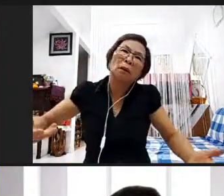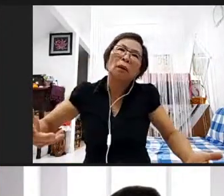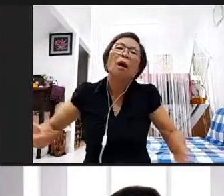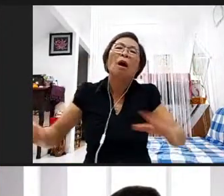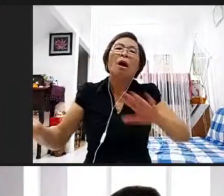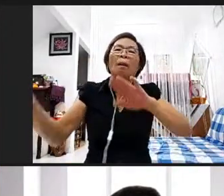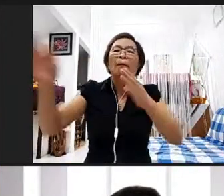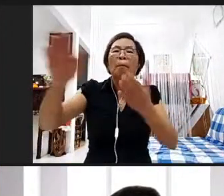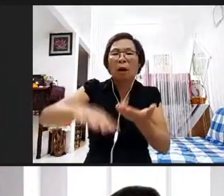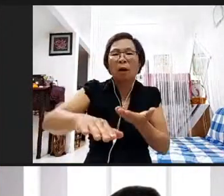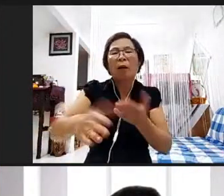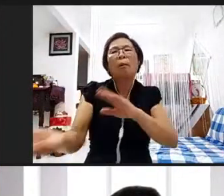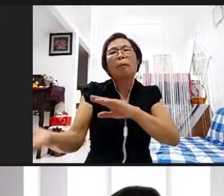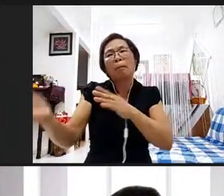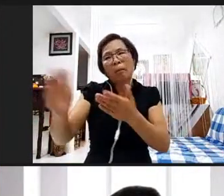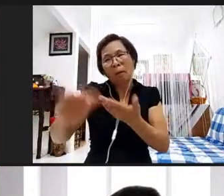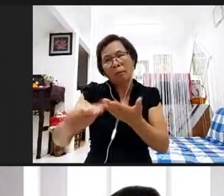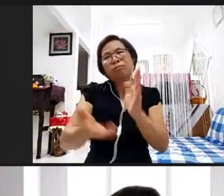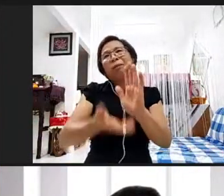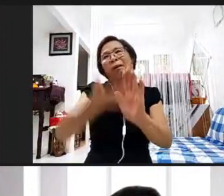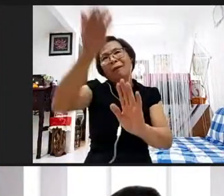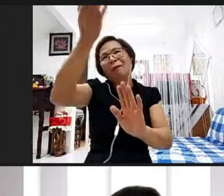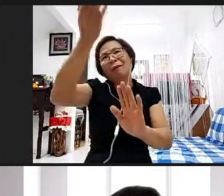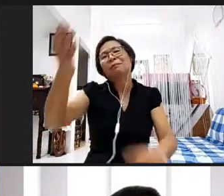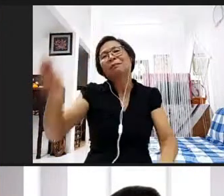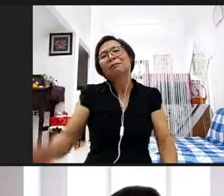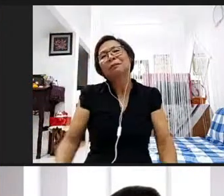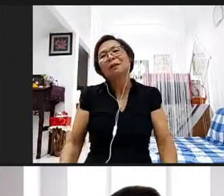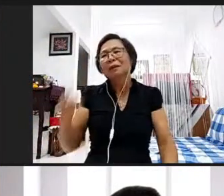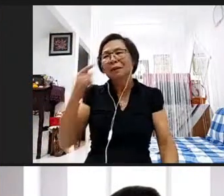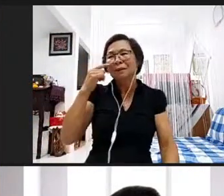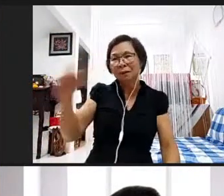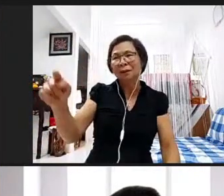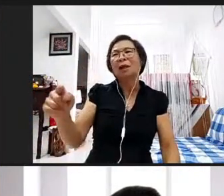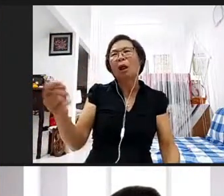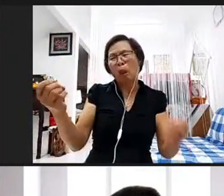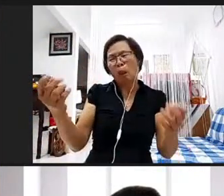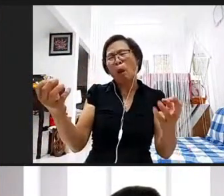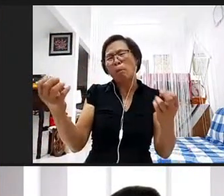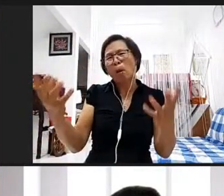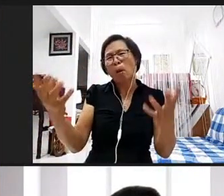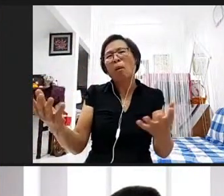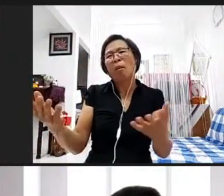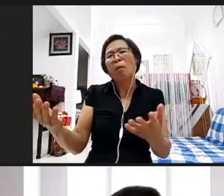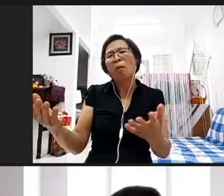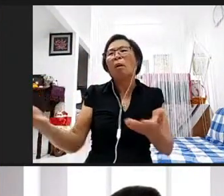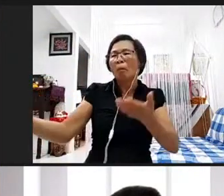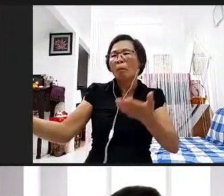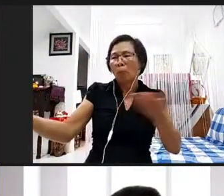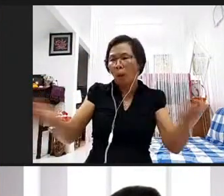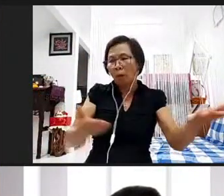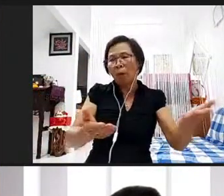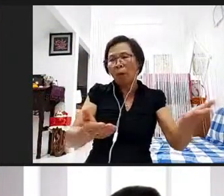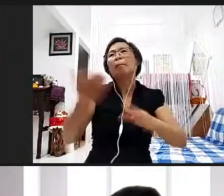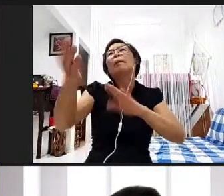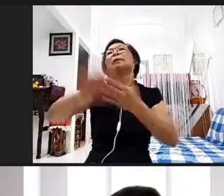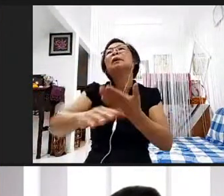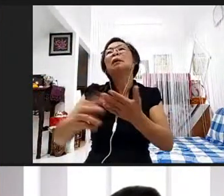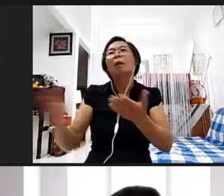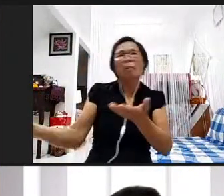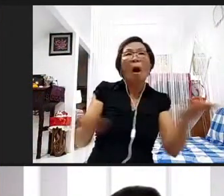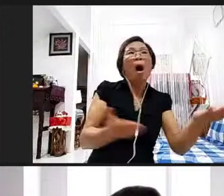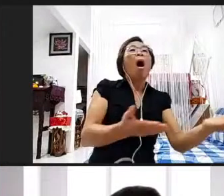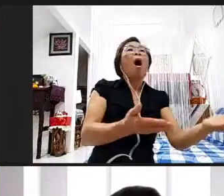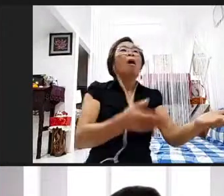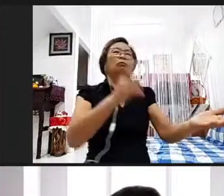mortality death rate is also higher. And you can see also quite a number of people actually brought in death because of COVID. And these people were